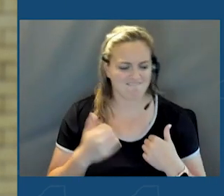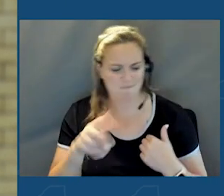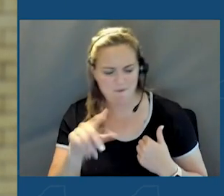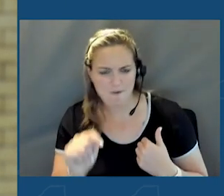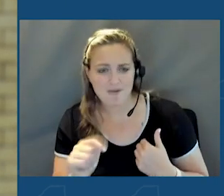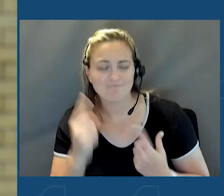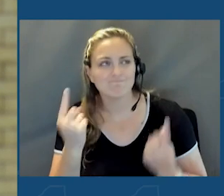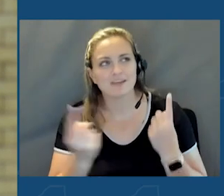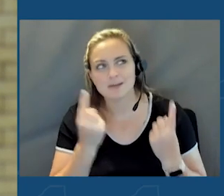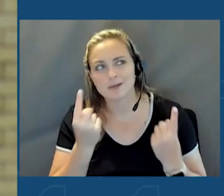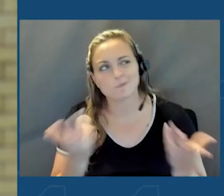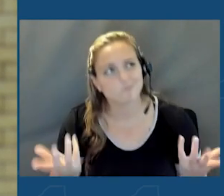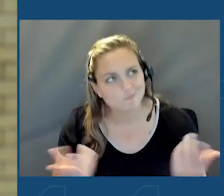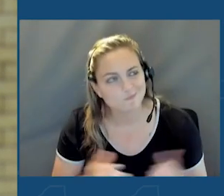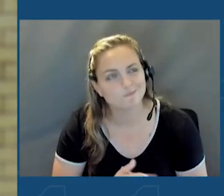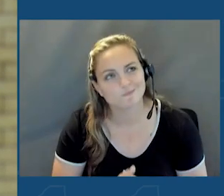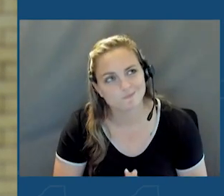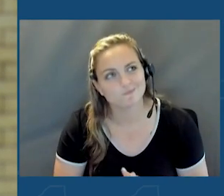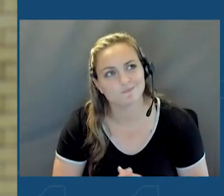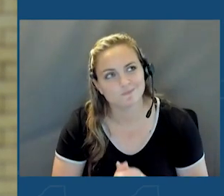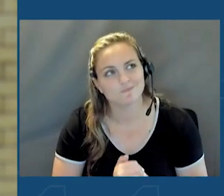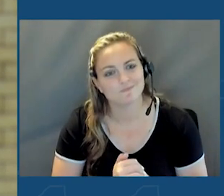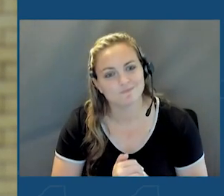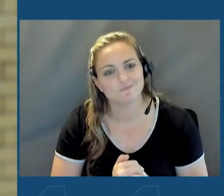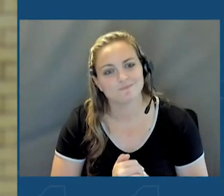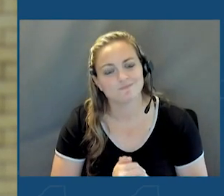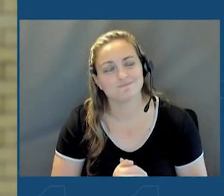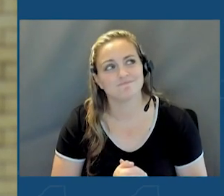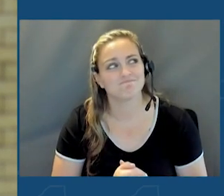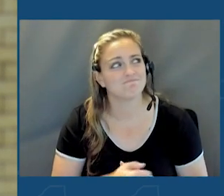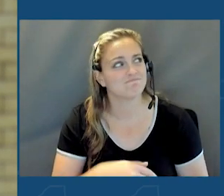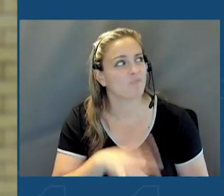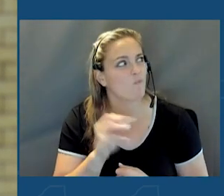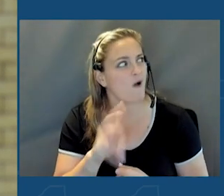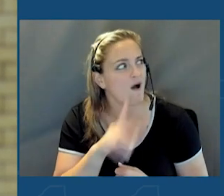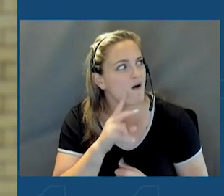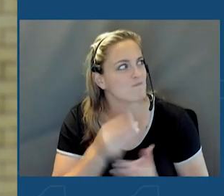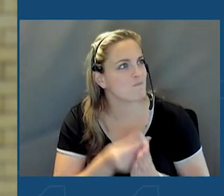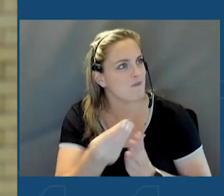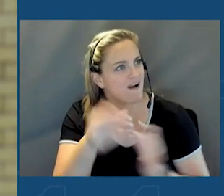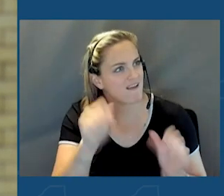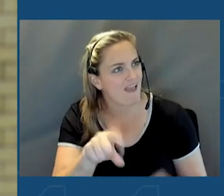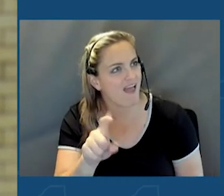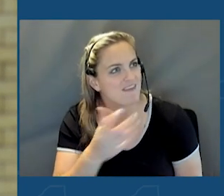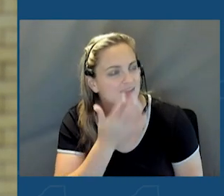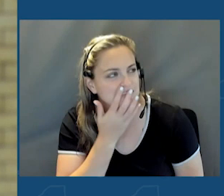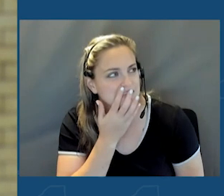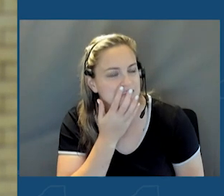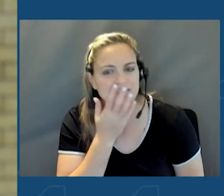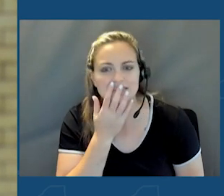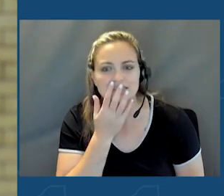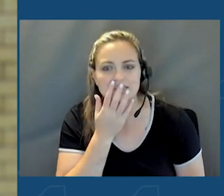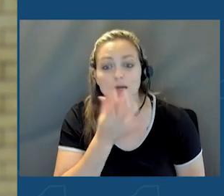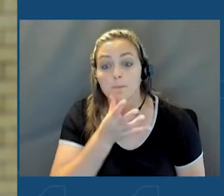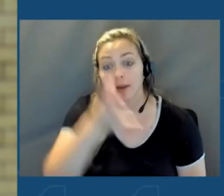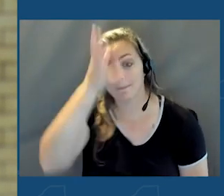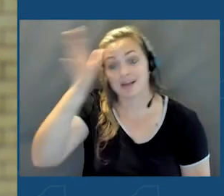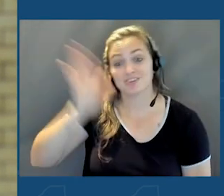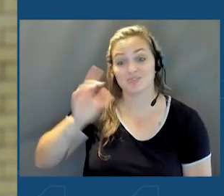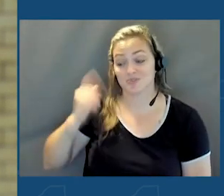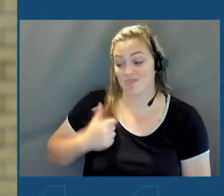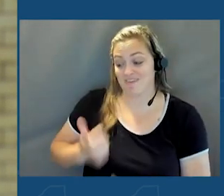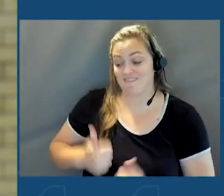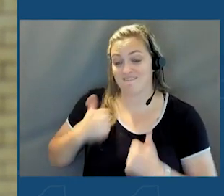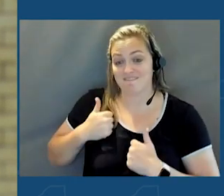thinking about, gosh, can I ever own something? My parents used to live in a trailer park.